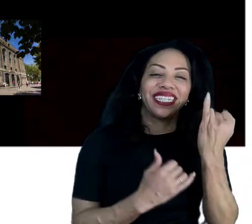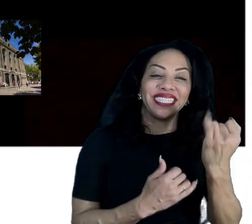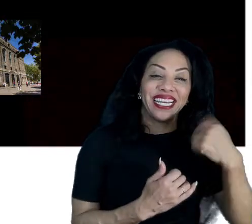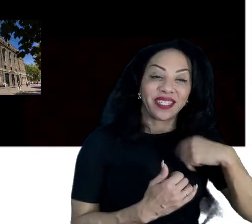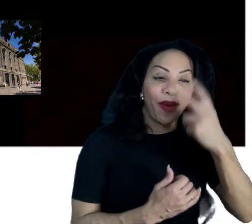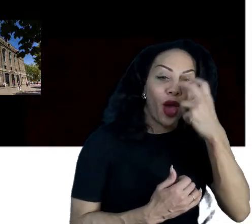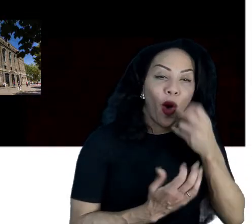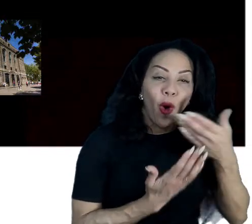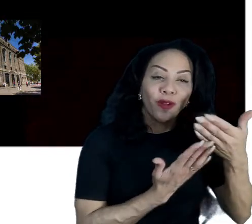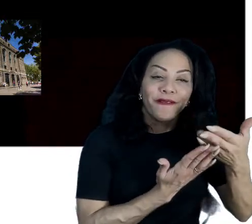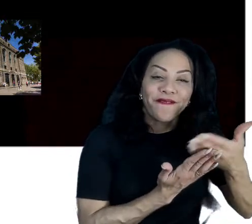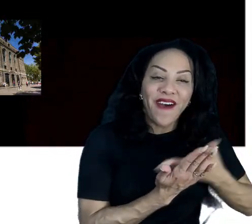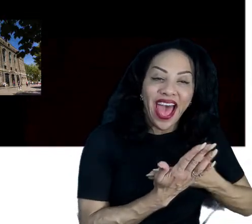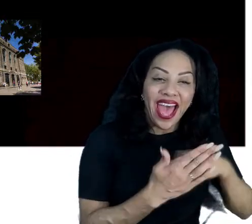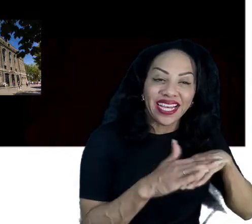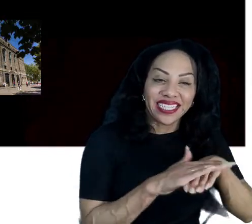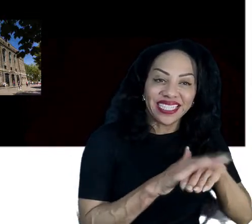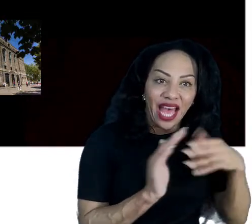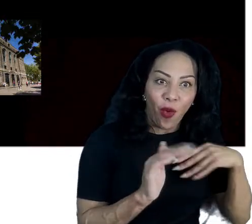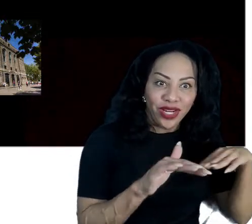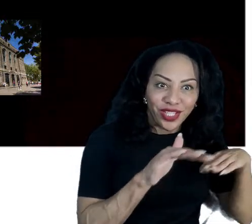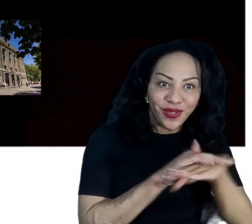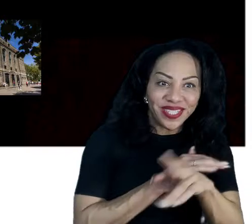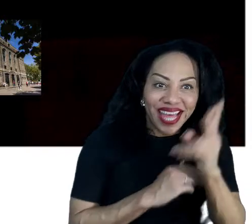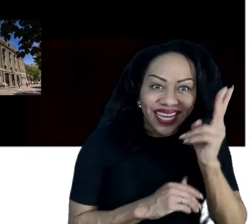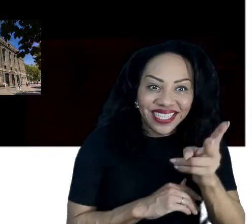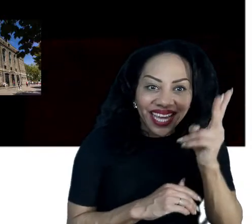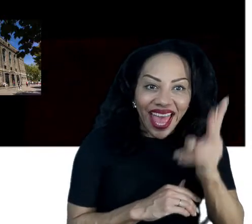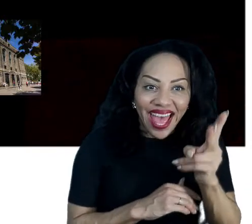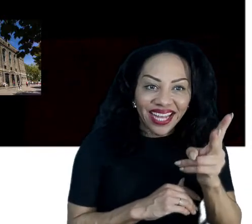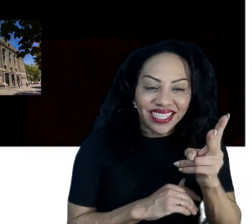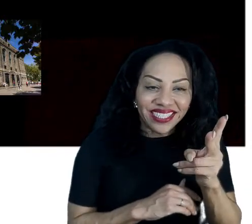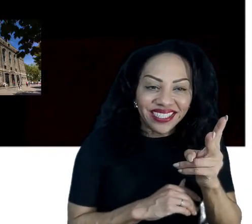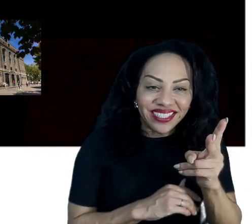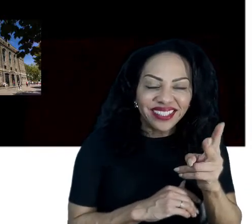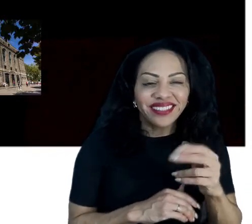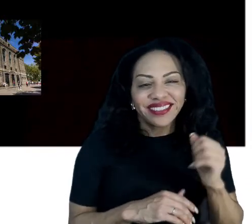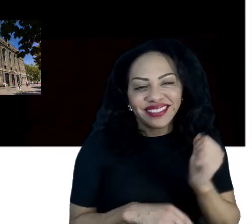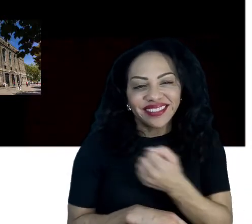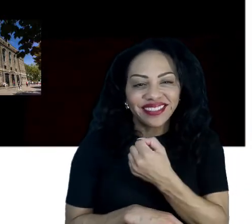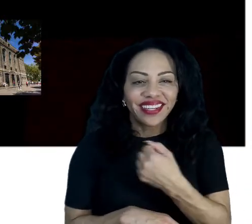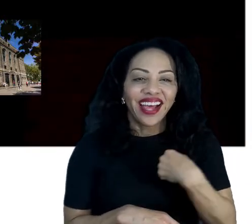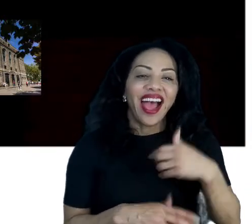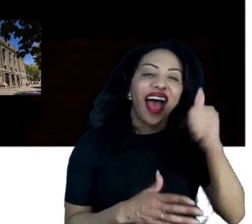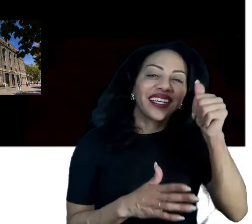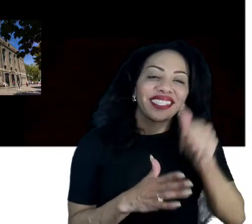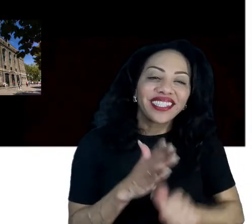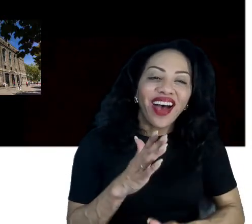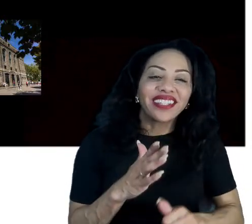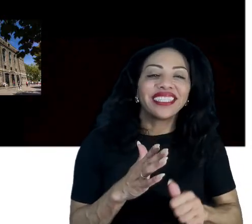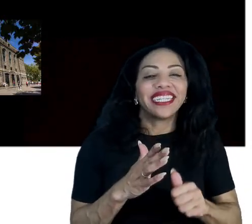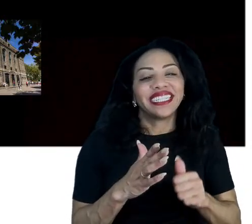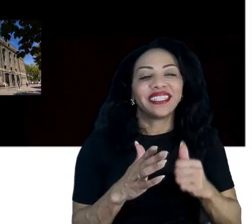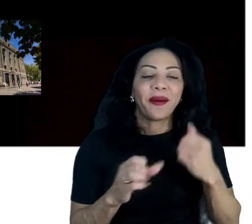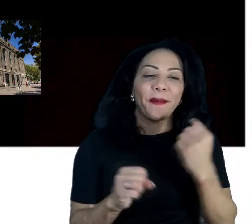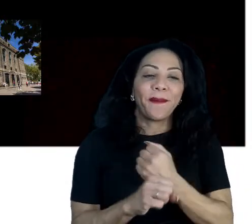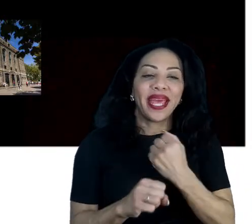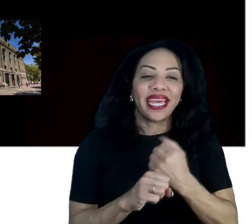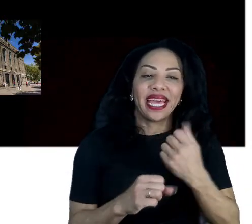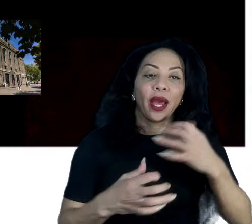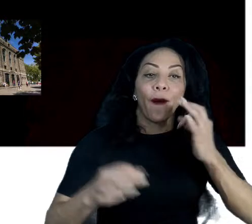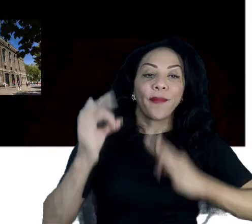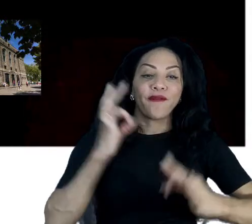that happen. So instead, I began making performances using the fax machine in copy mode, so it